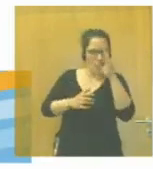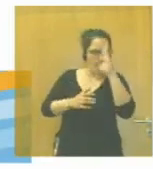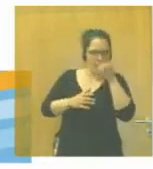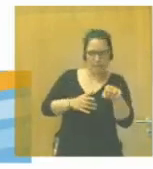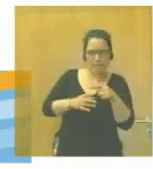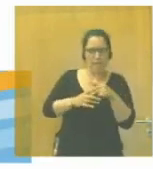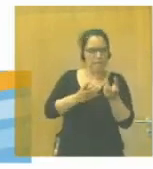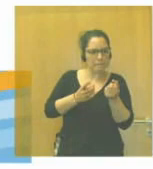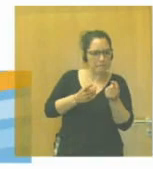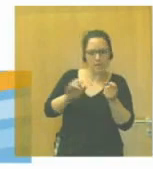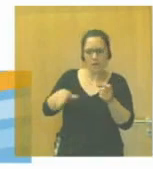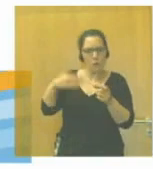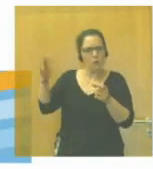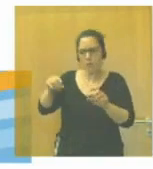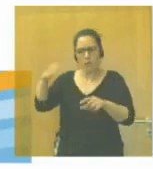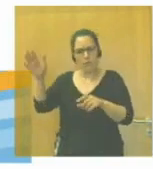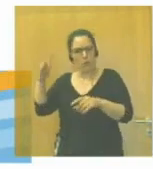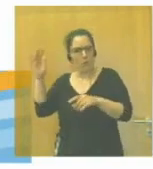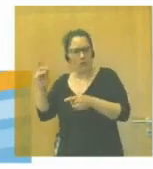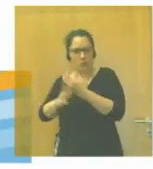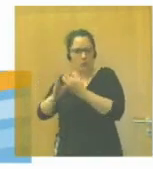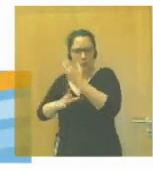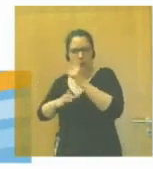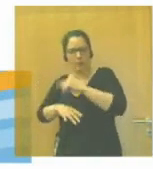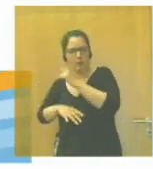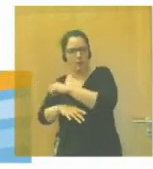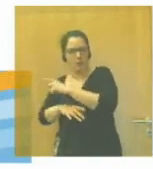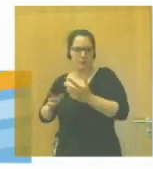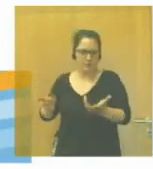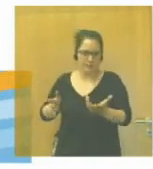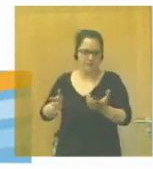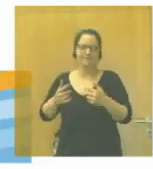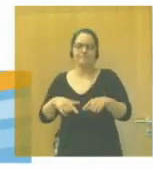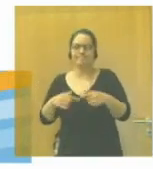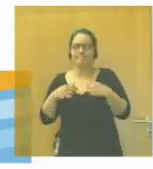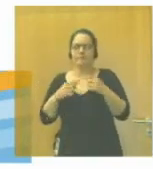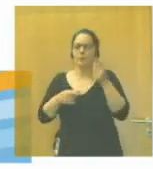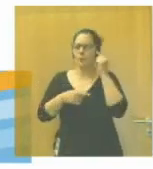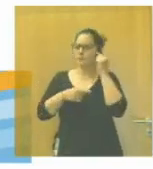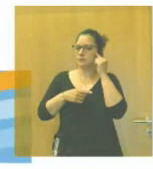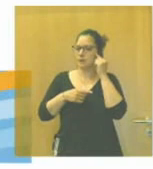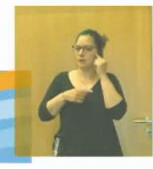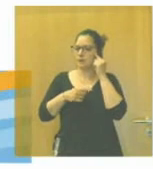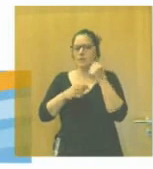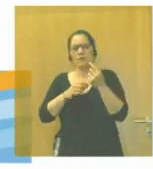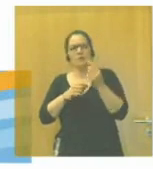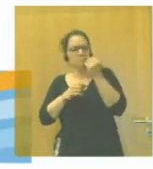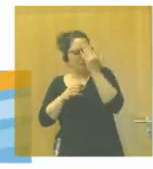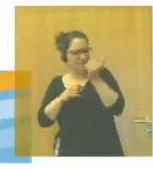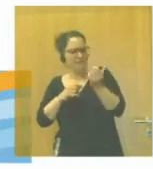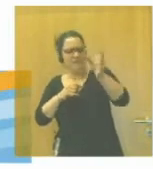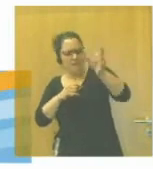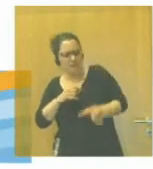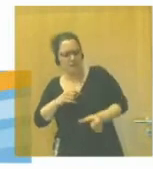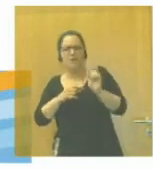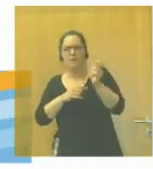So again, I just really hope that you will take the moment to learn about culture. And the other thing within culture change that we